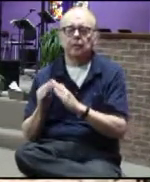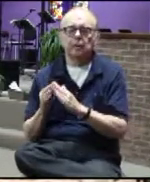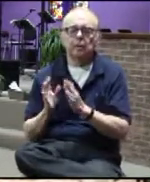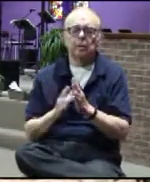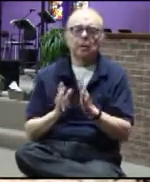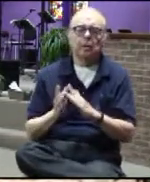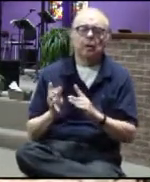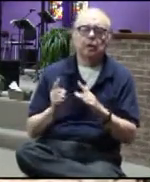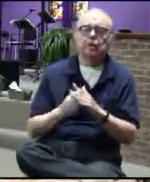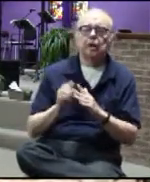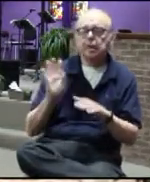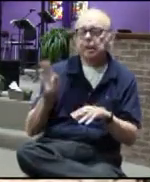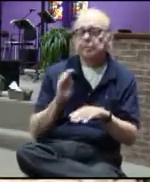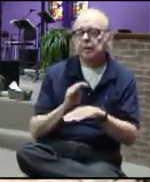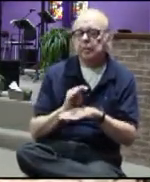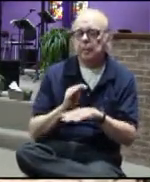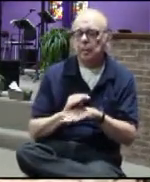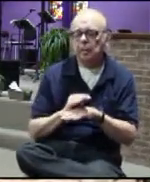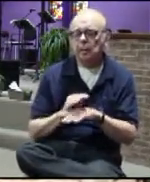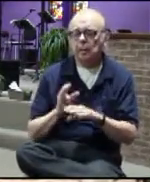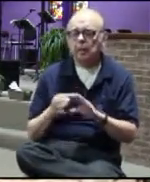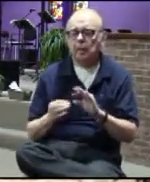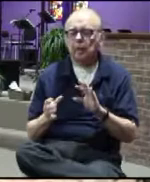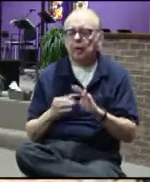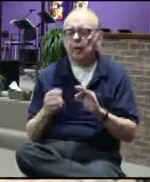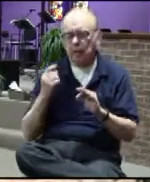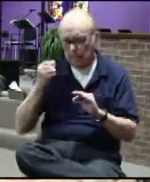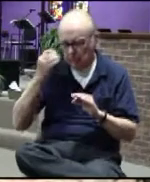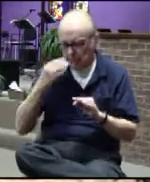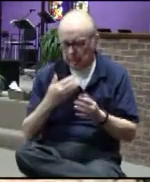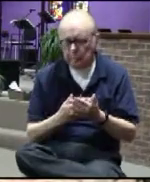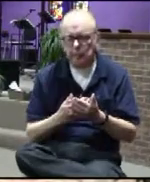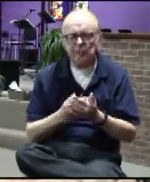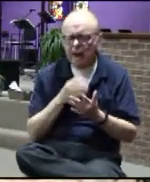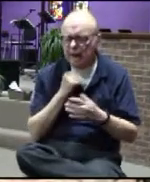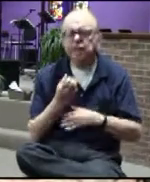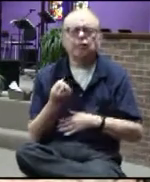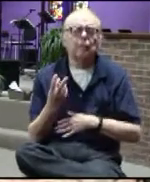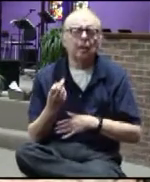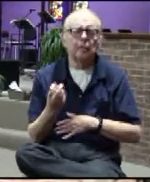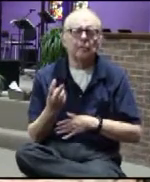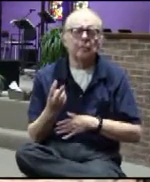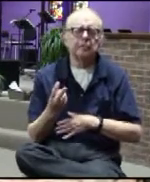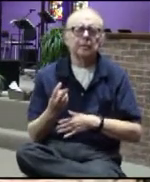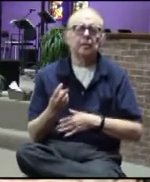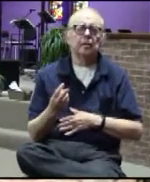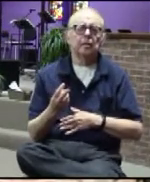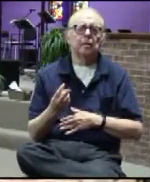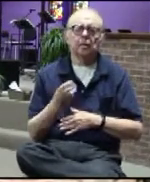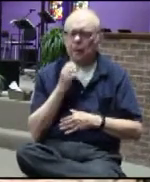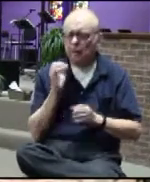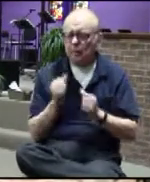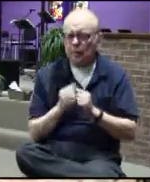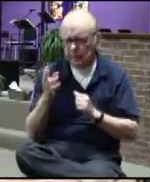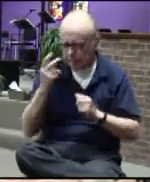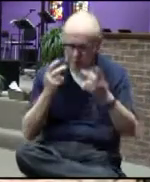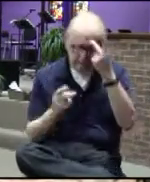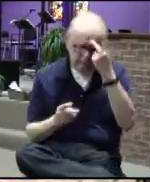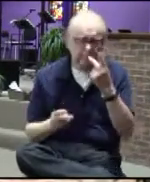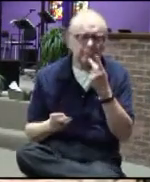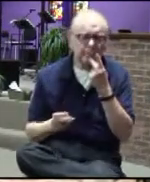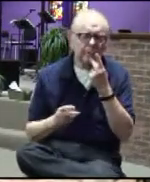starting his ministry. It was a story of a little boy, 12 years of age, who was with his parents.